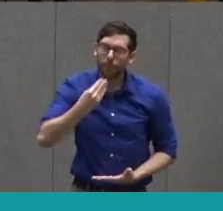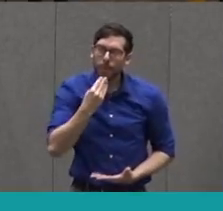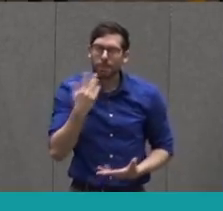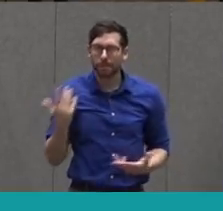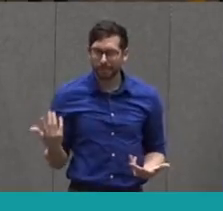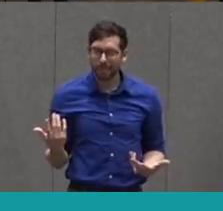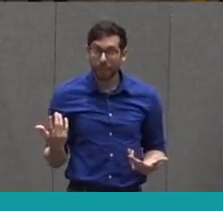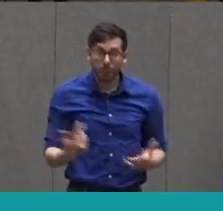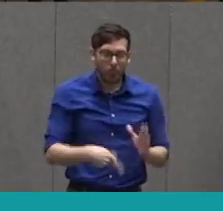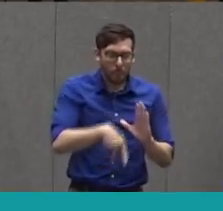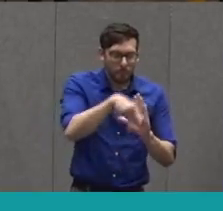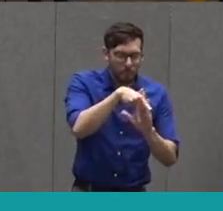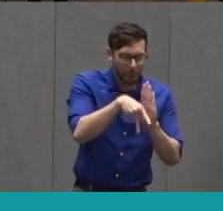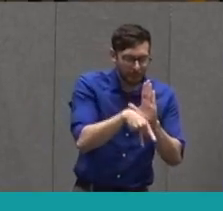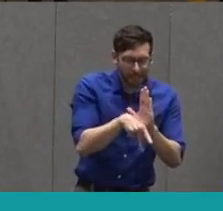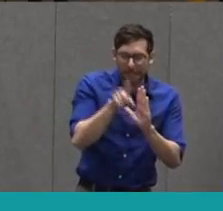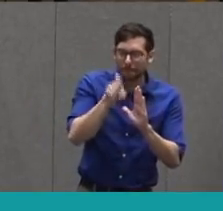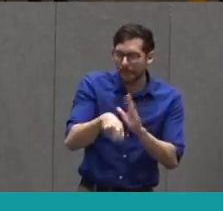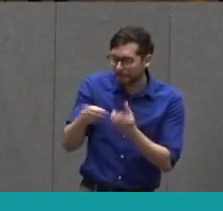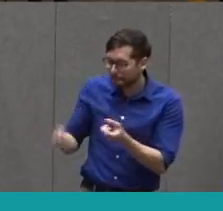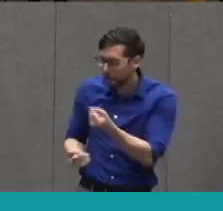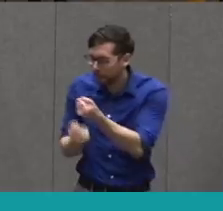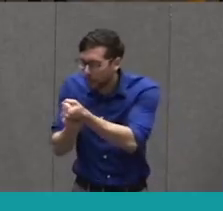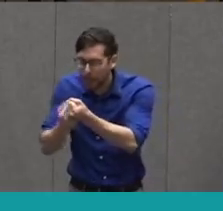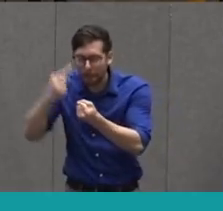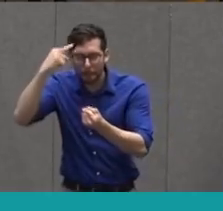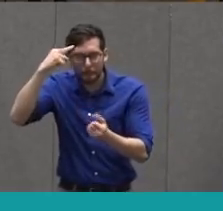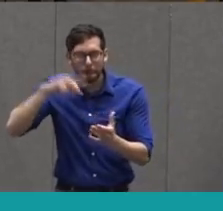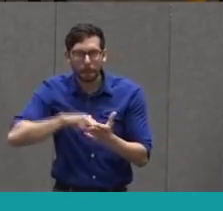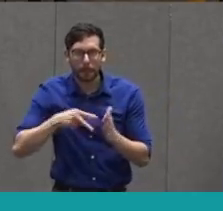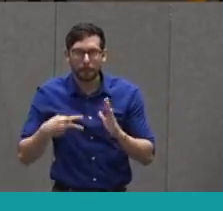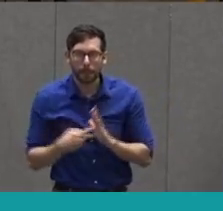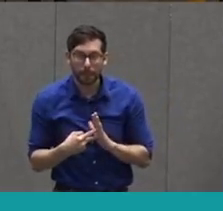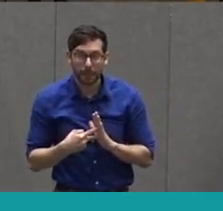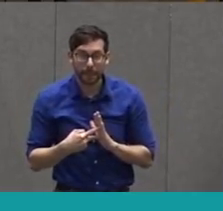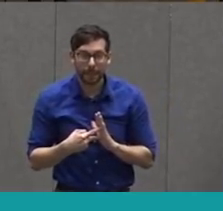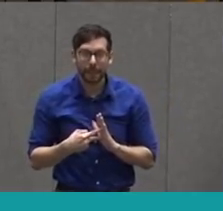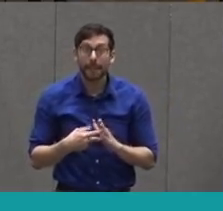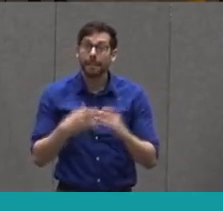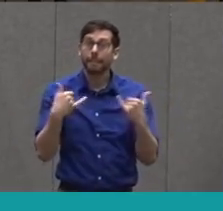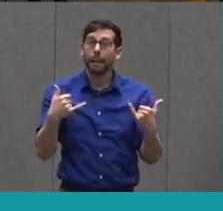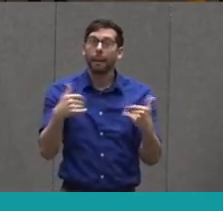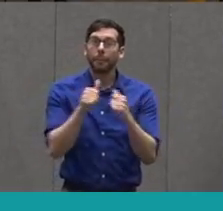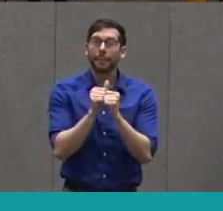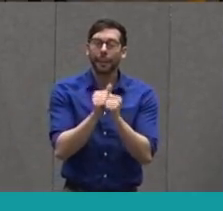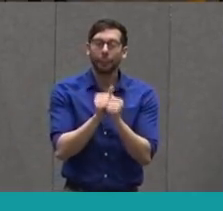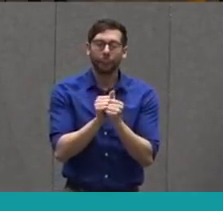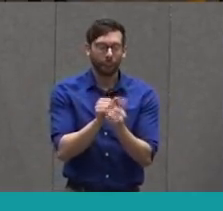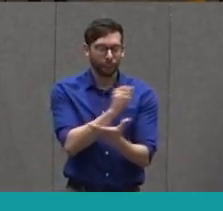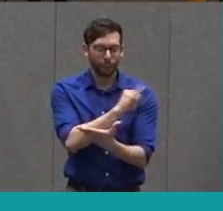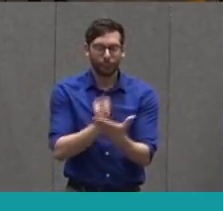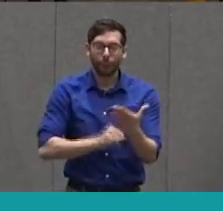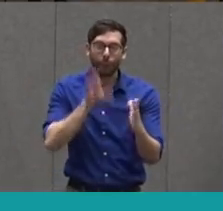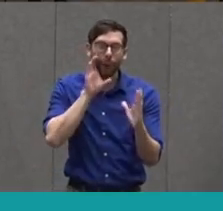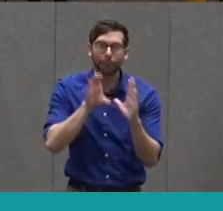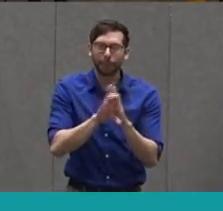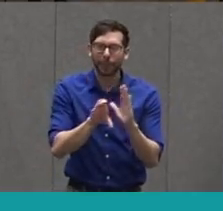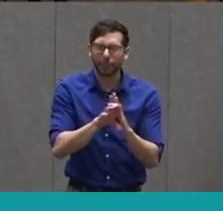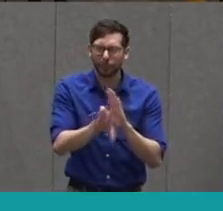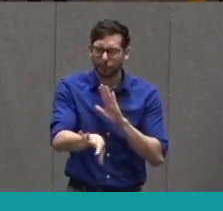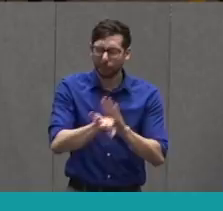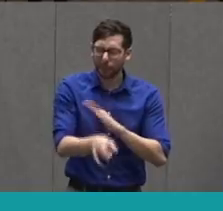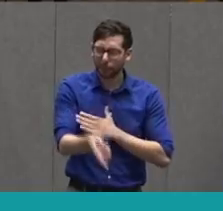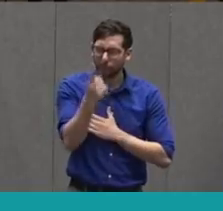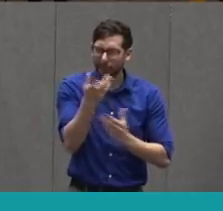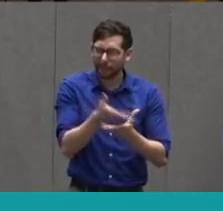So let's draw a picture together of one of the items here. I'm going to choose the spork, and I